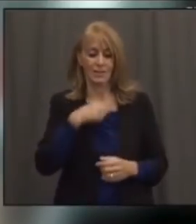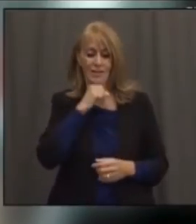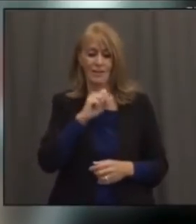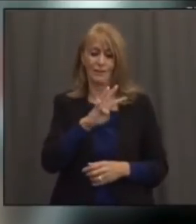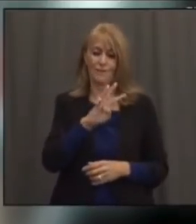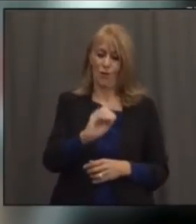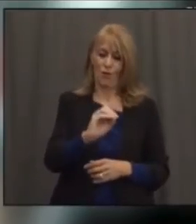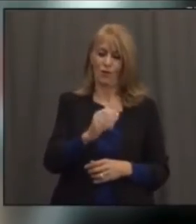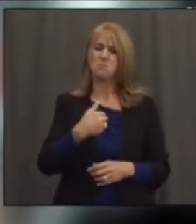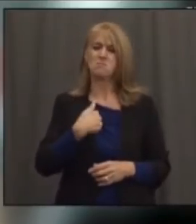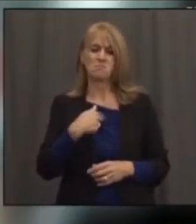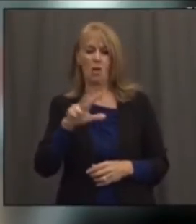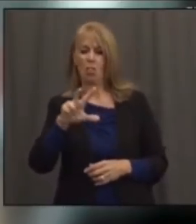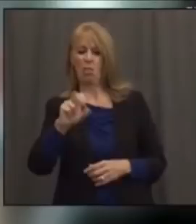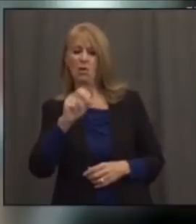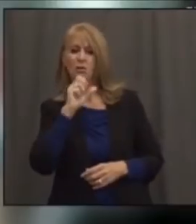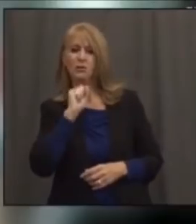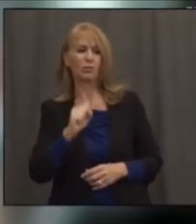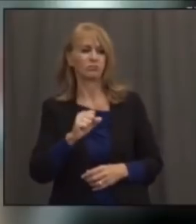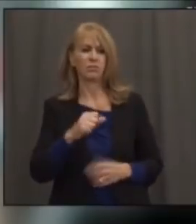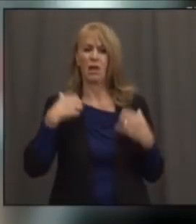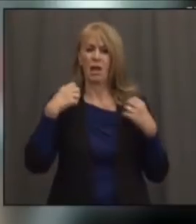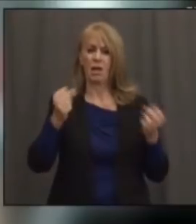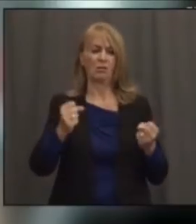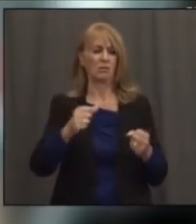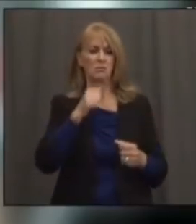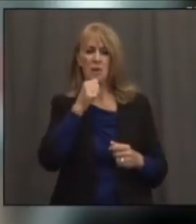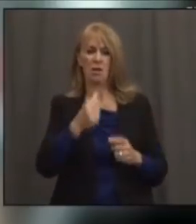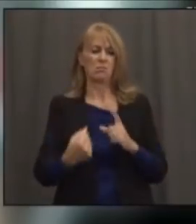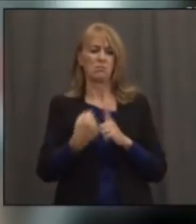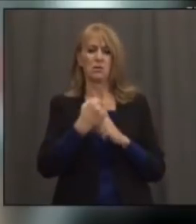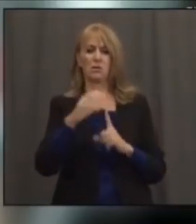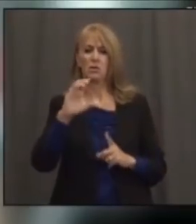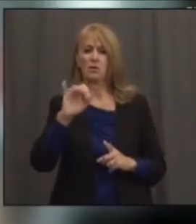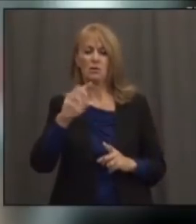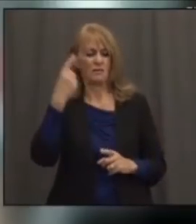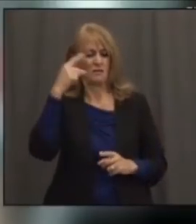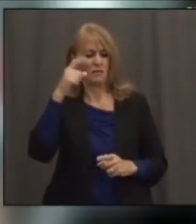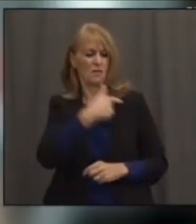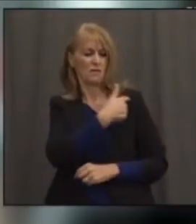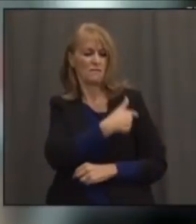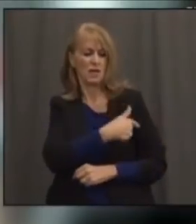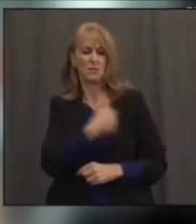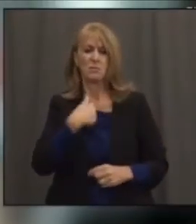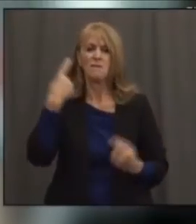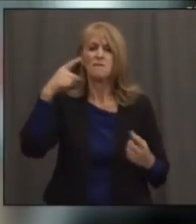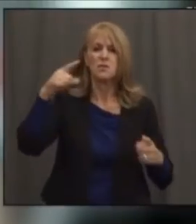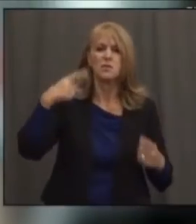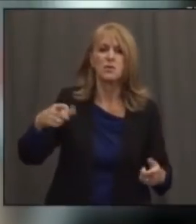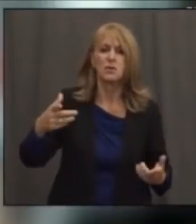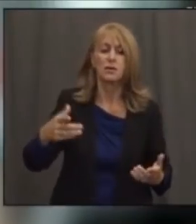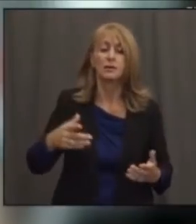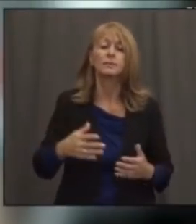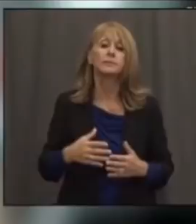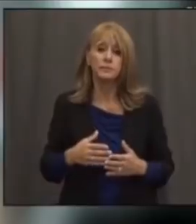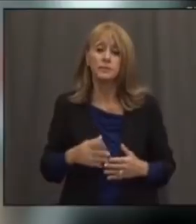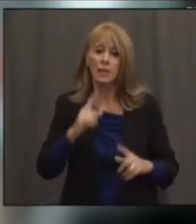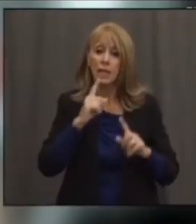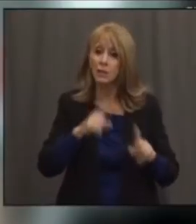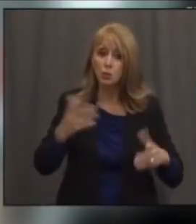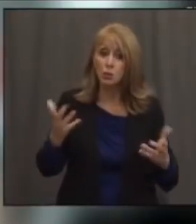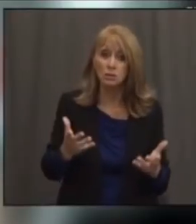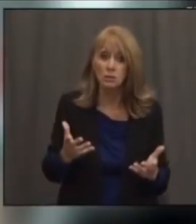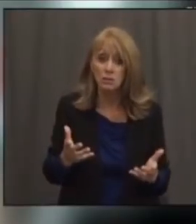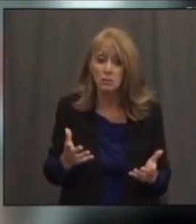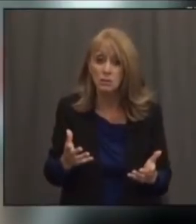30, I'm healthy, I'm not at significant risk from COVID. Why should I get vaccinated? And the answer there is